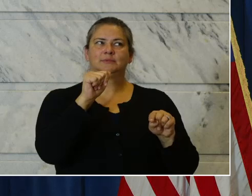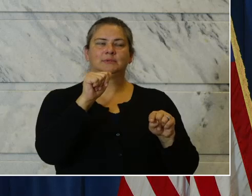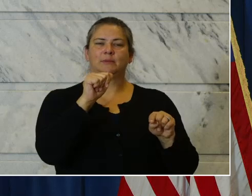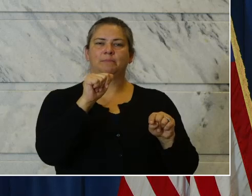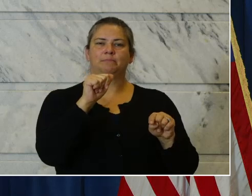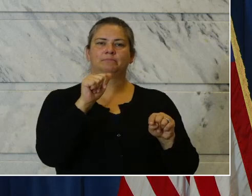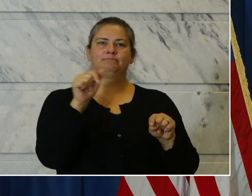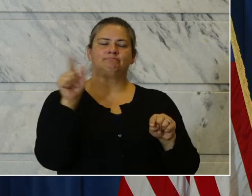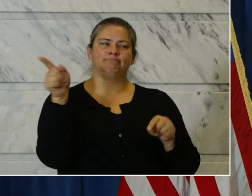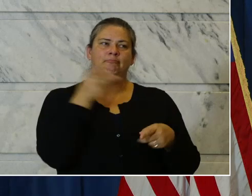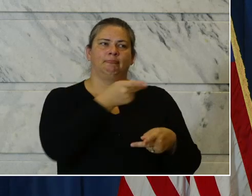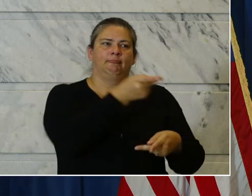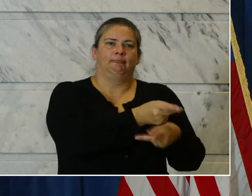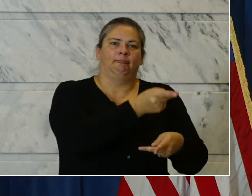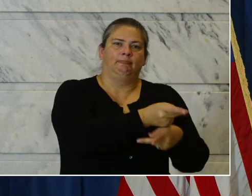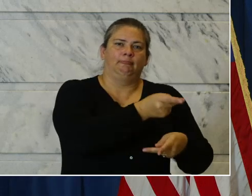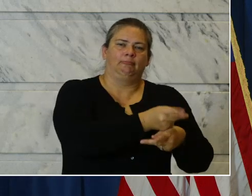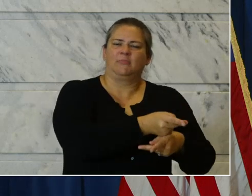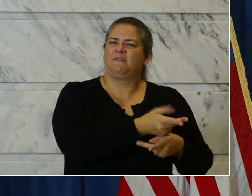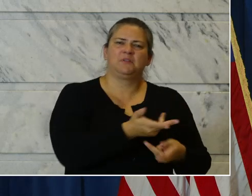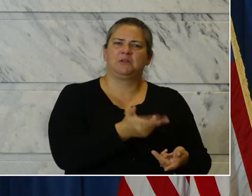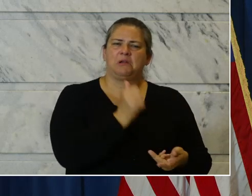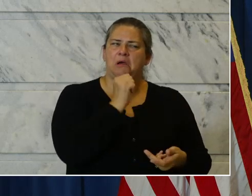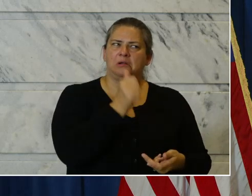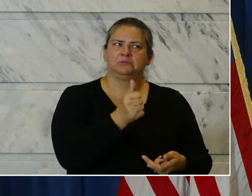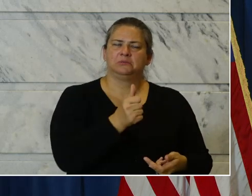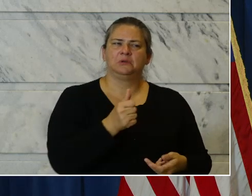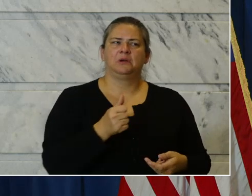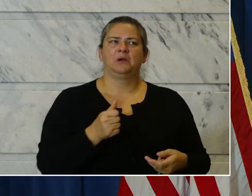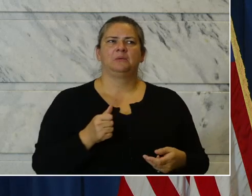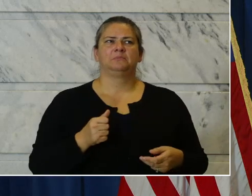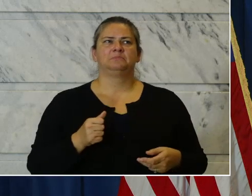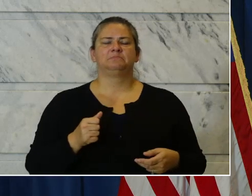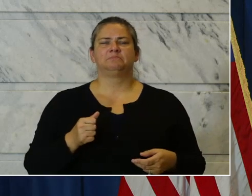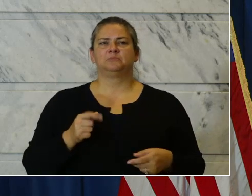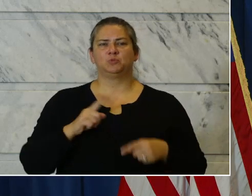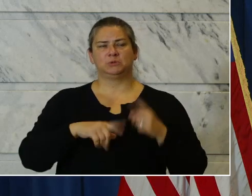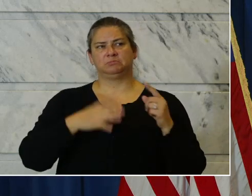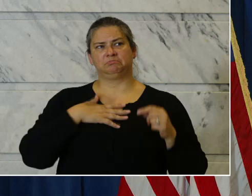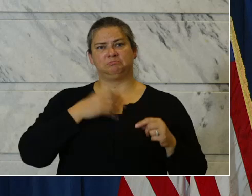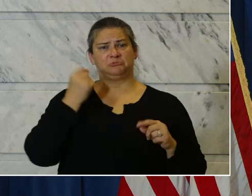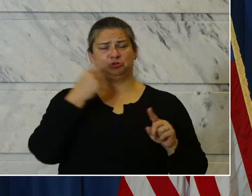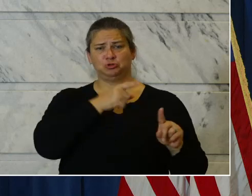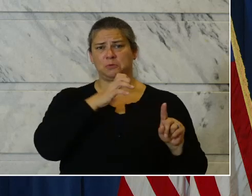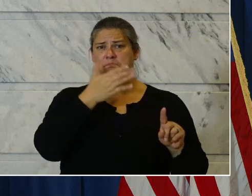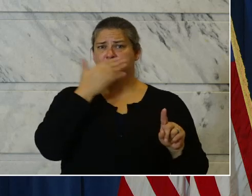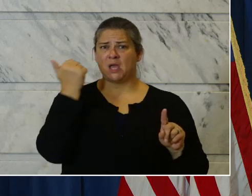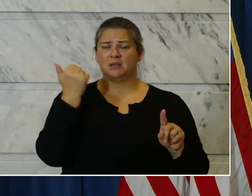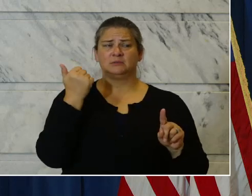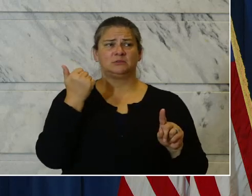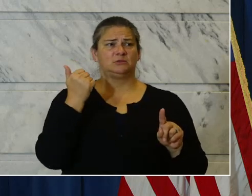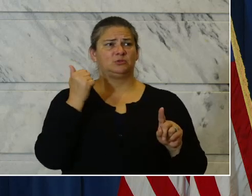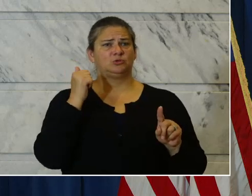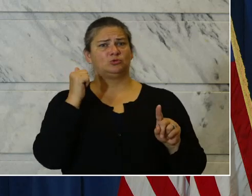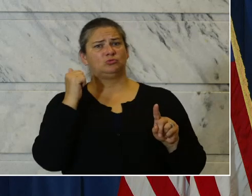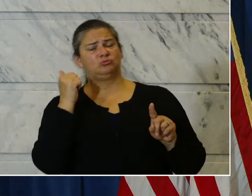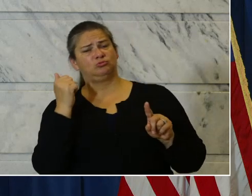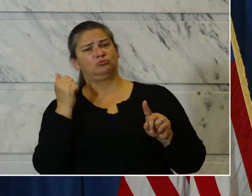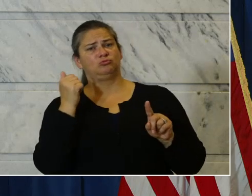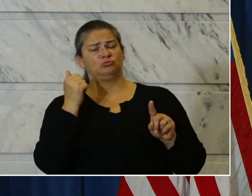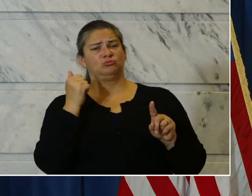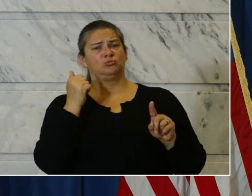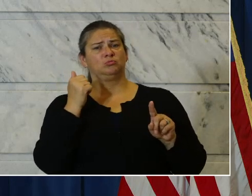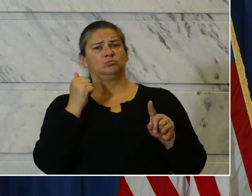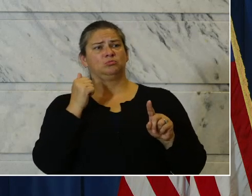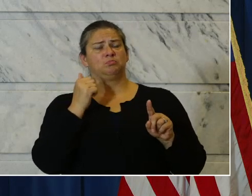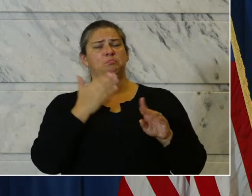setting. And to our knowledge was doing the best she could given what she'd normally face before